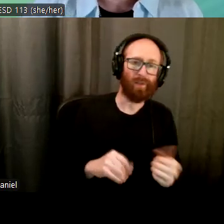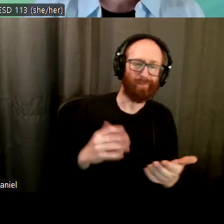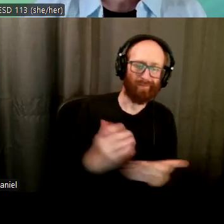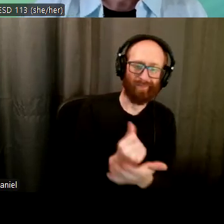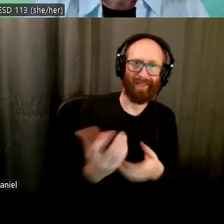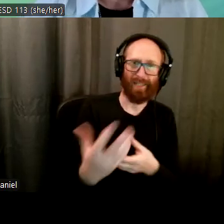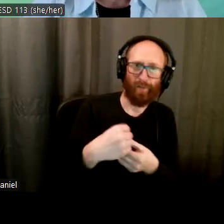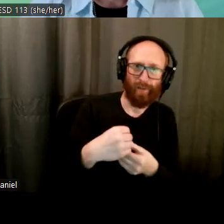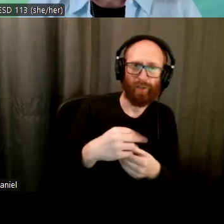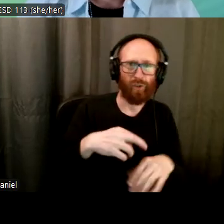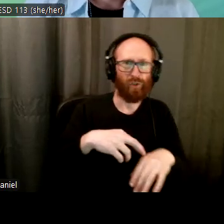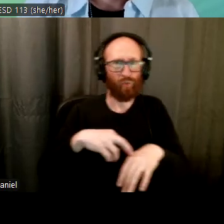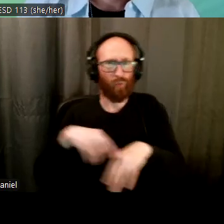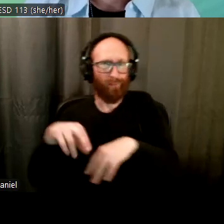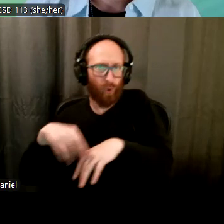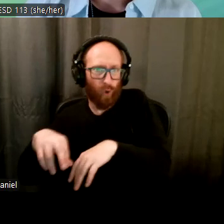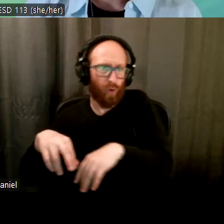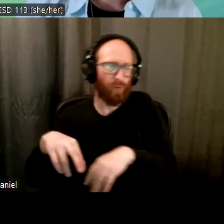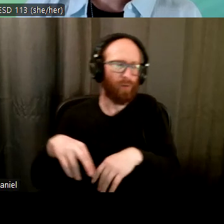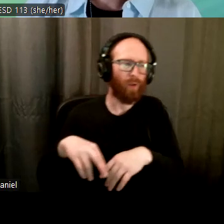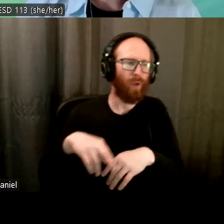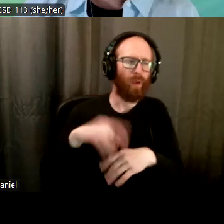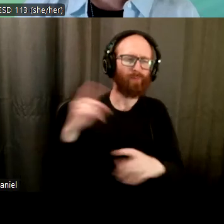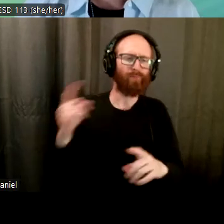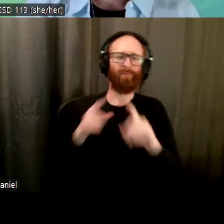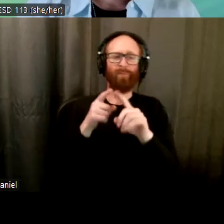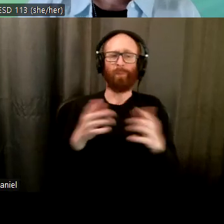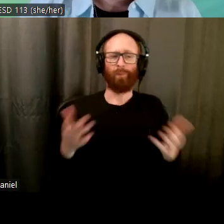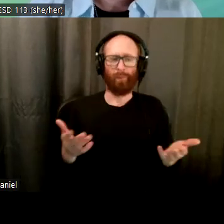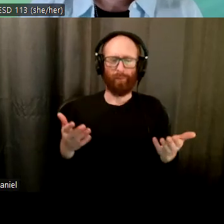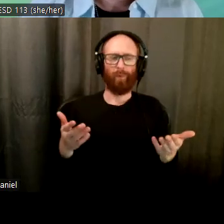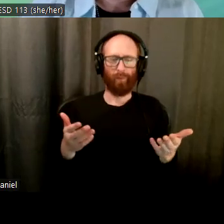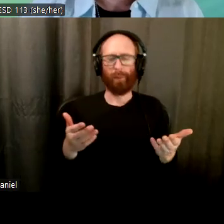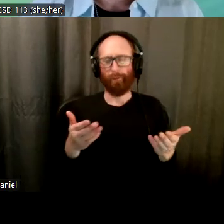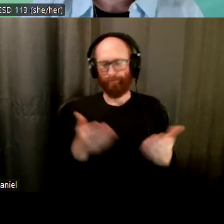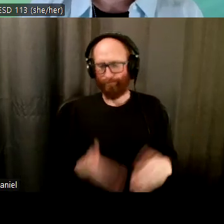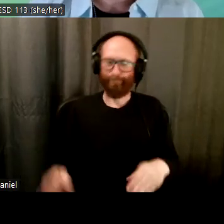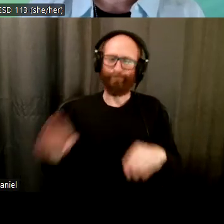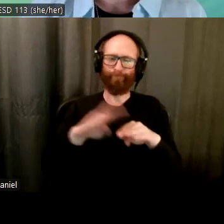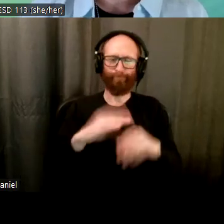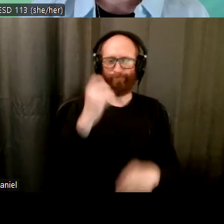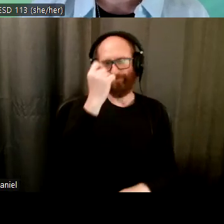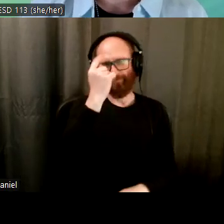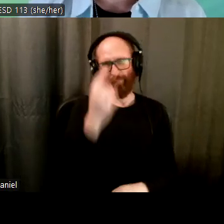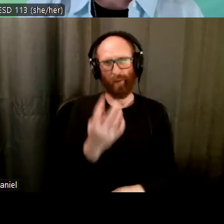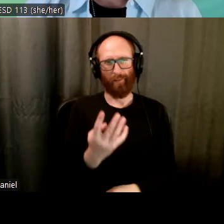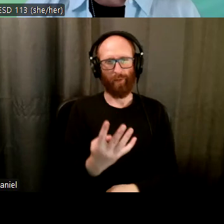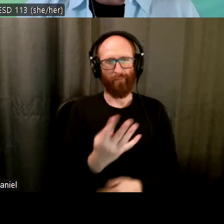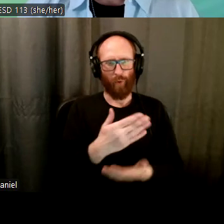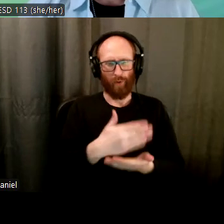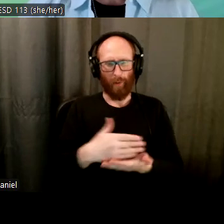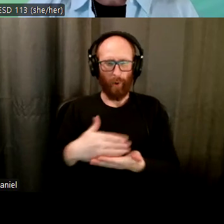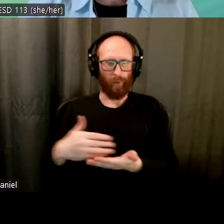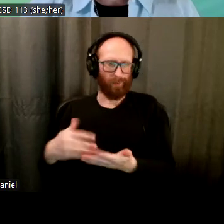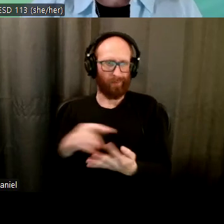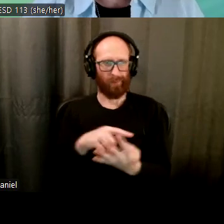referrals. This is to create that increased understanding of the 4 components of mental